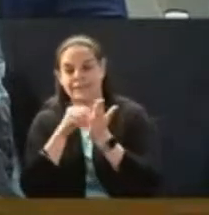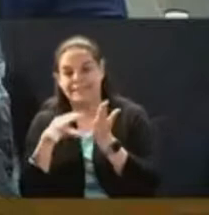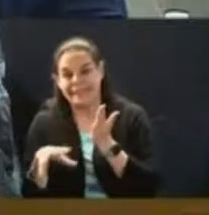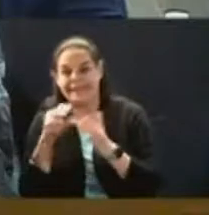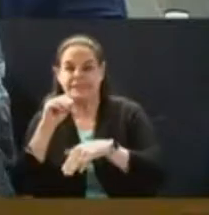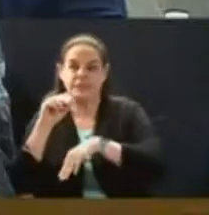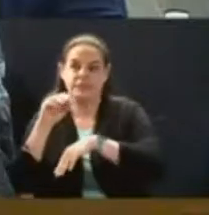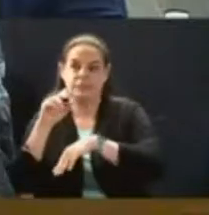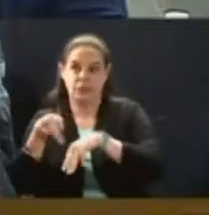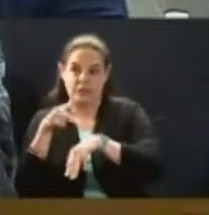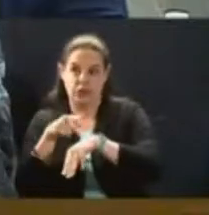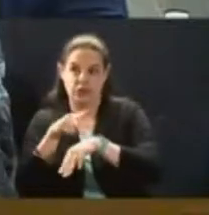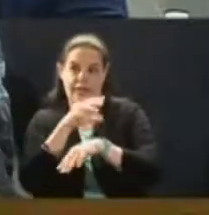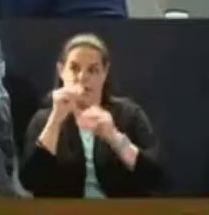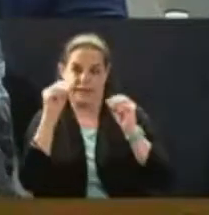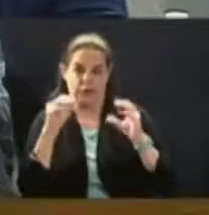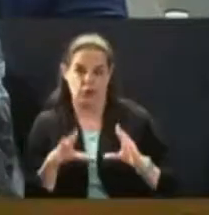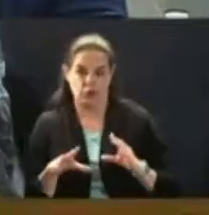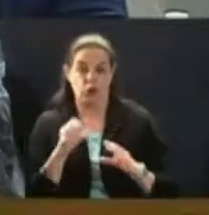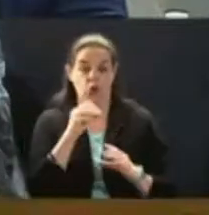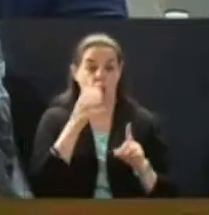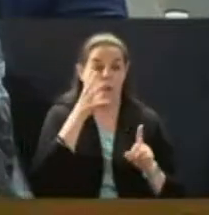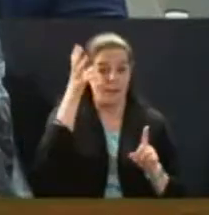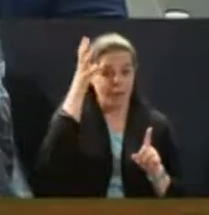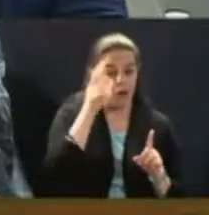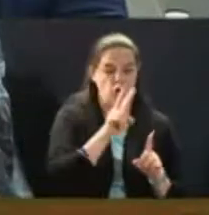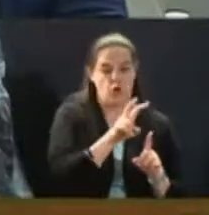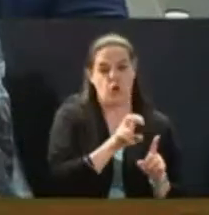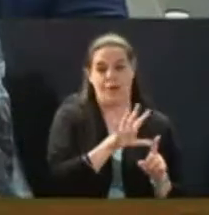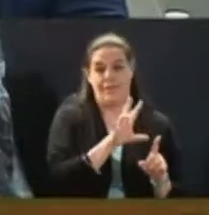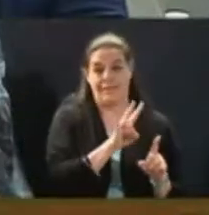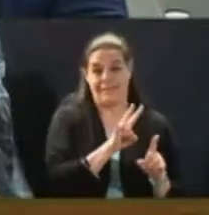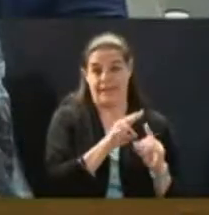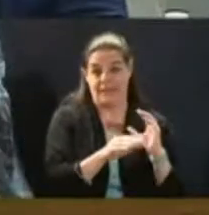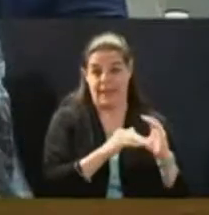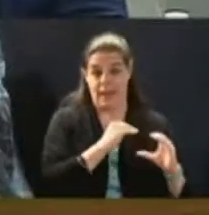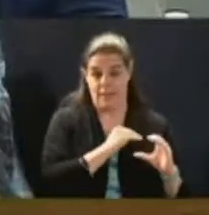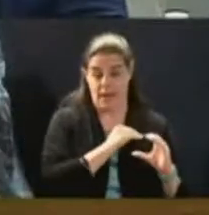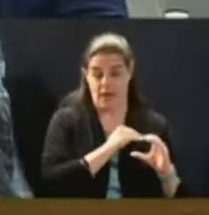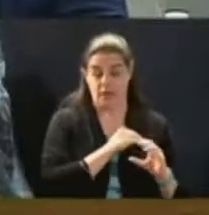principals. So out of parents, we had 257 emails.